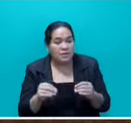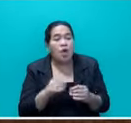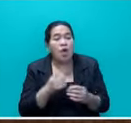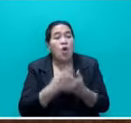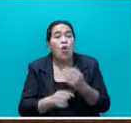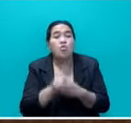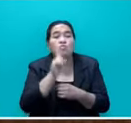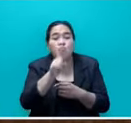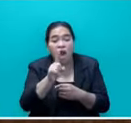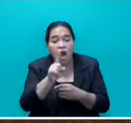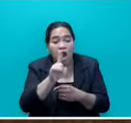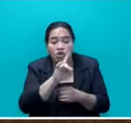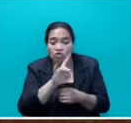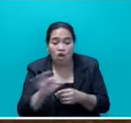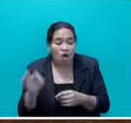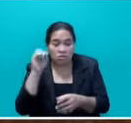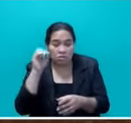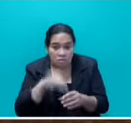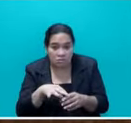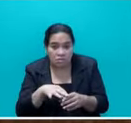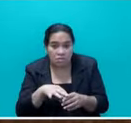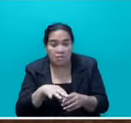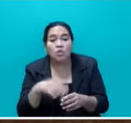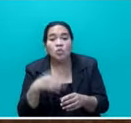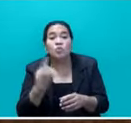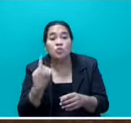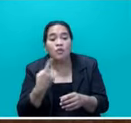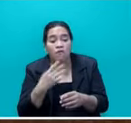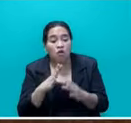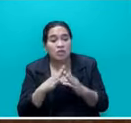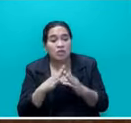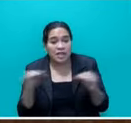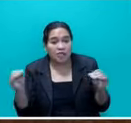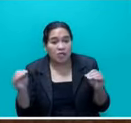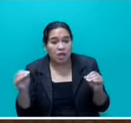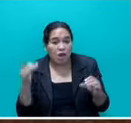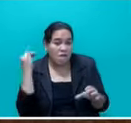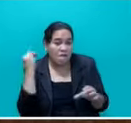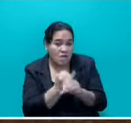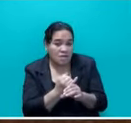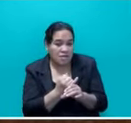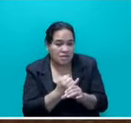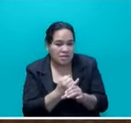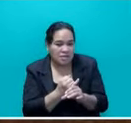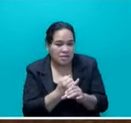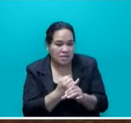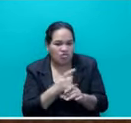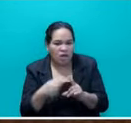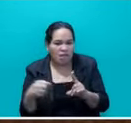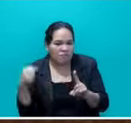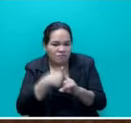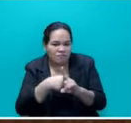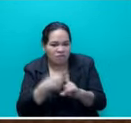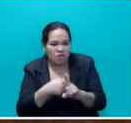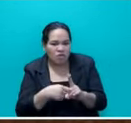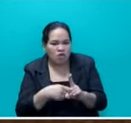section that does not fall under the definition of sexual offence is indecently insulting or annoying a